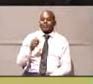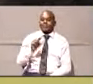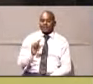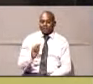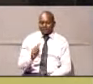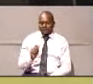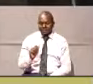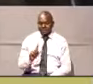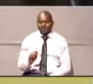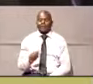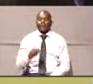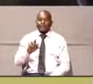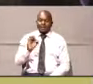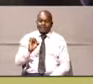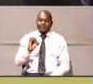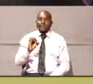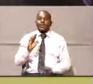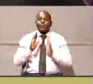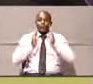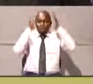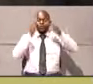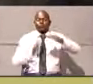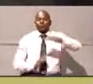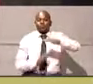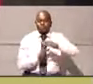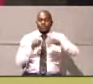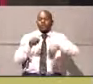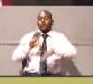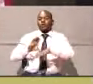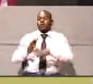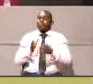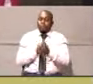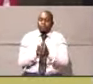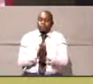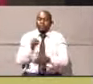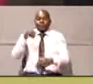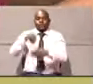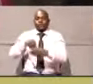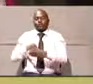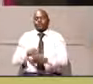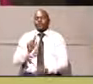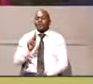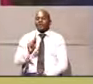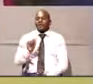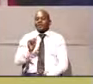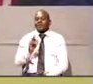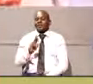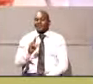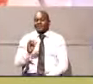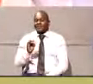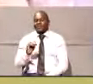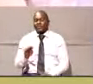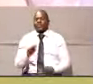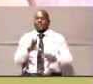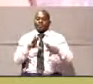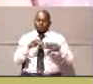served as the 8th Archbishop of the Church of Uganda, described the election of Kazimba as the will of God.